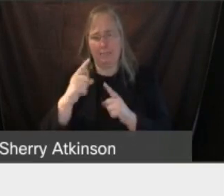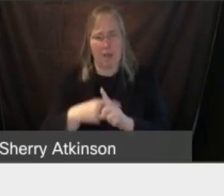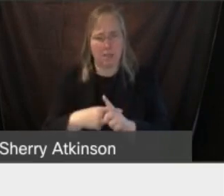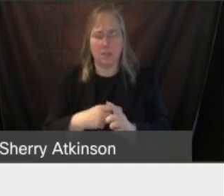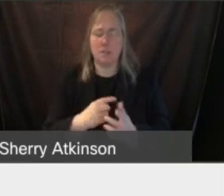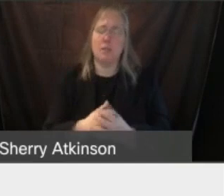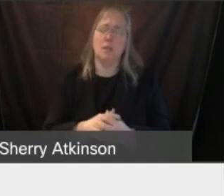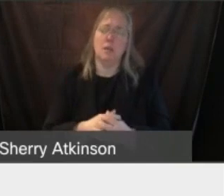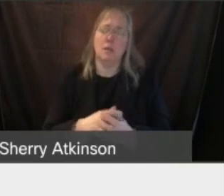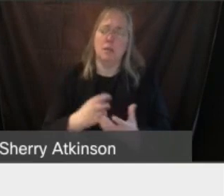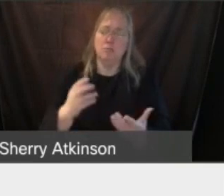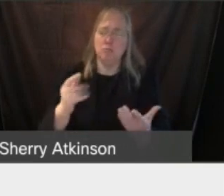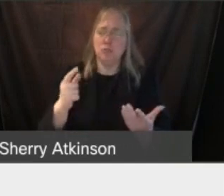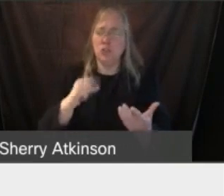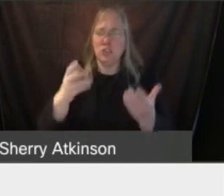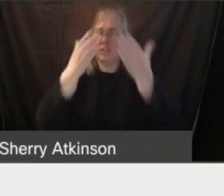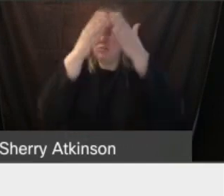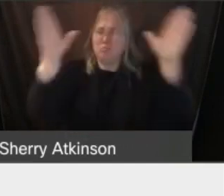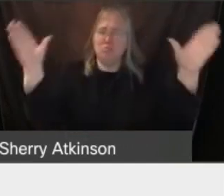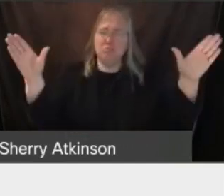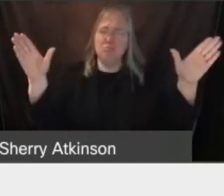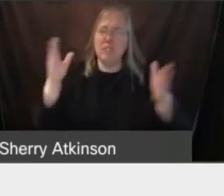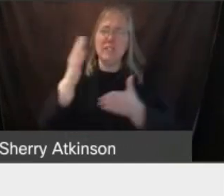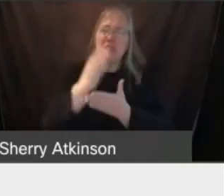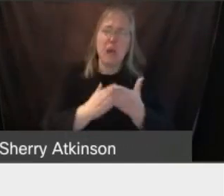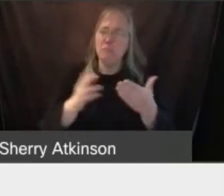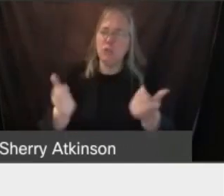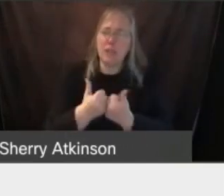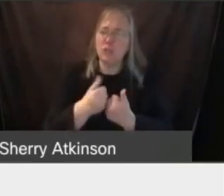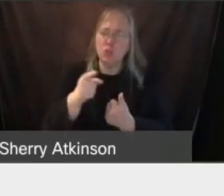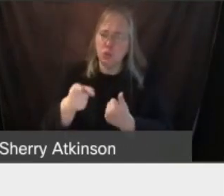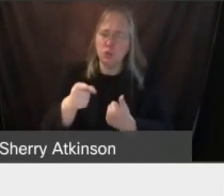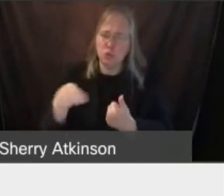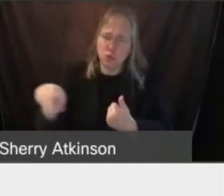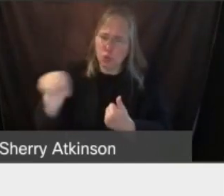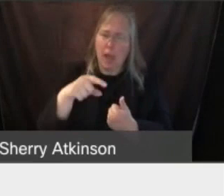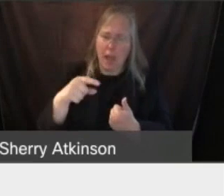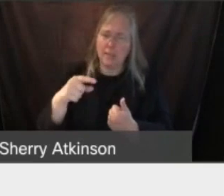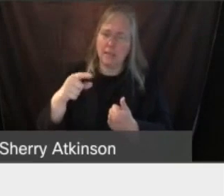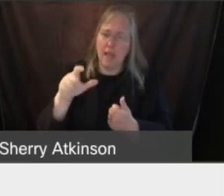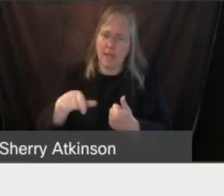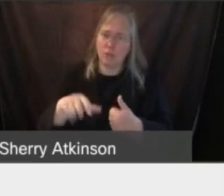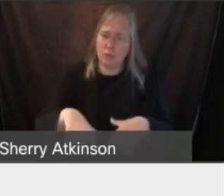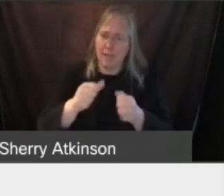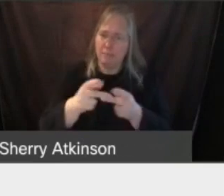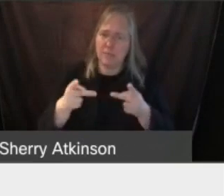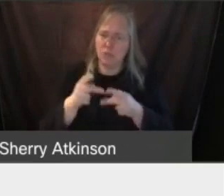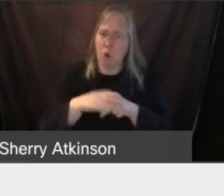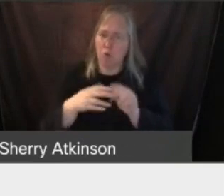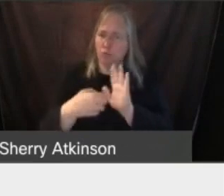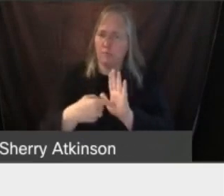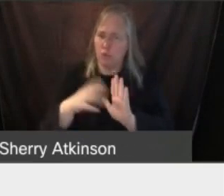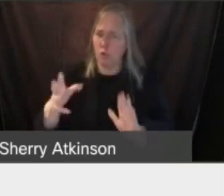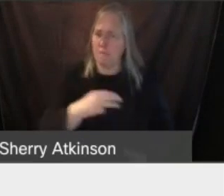Just kind of high level, some of the challenges that you guys have had to take a position on, representing your